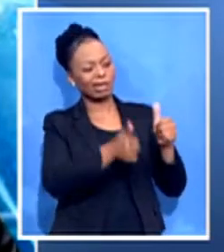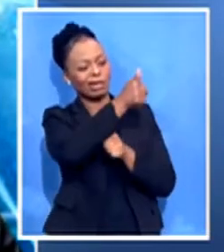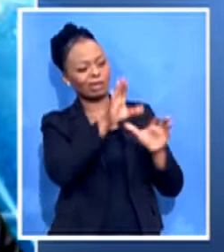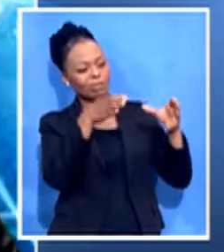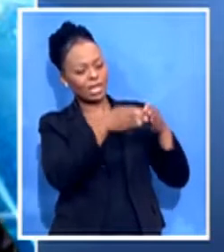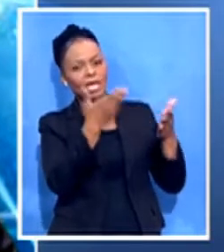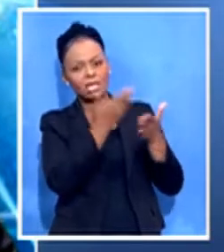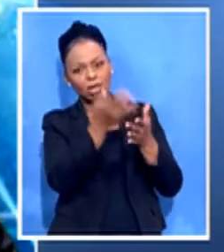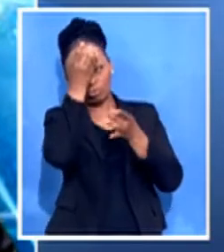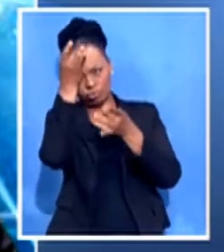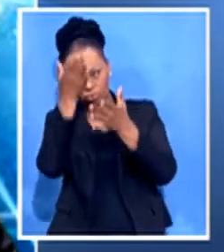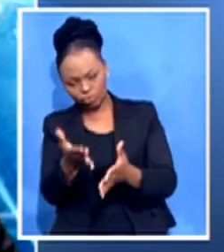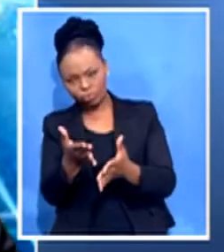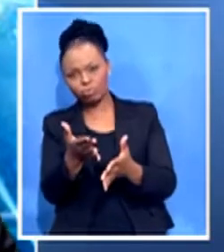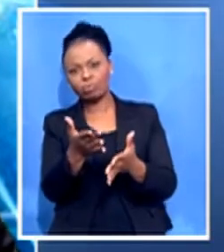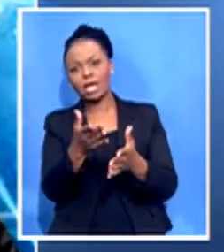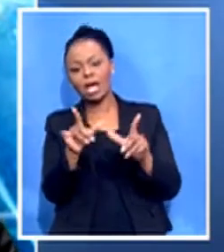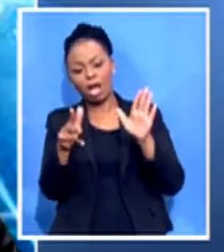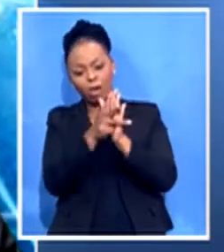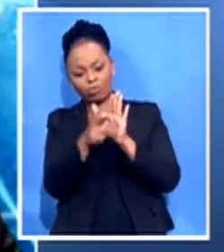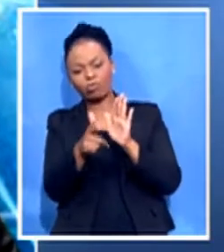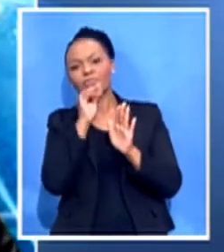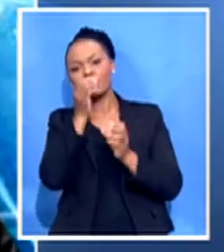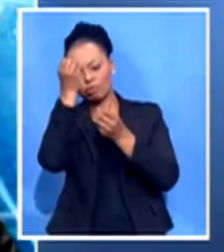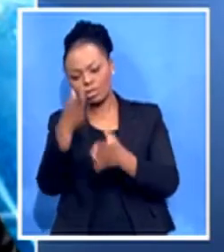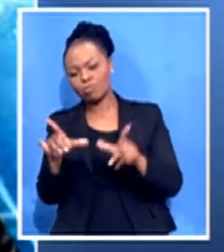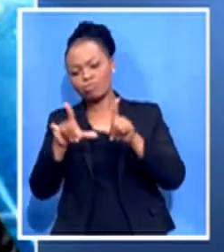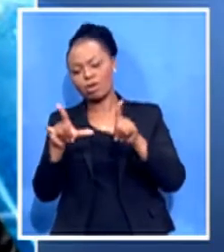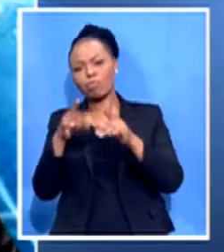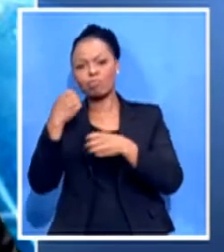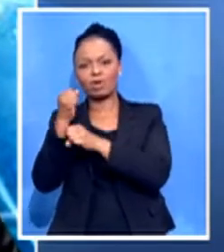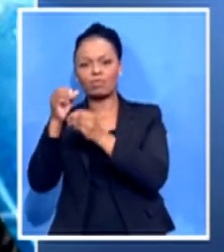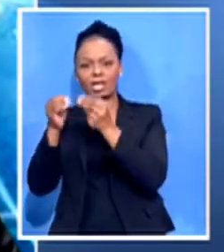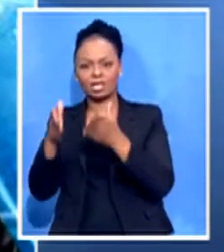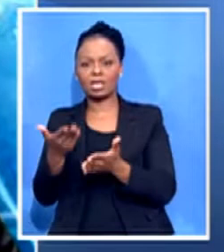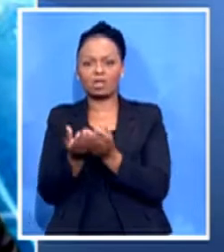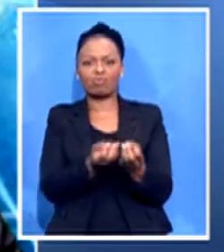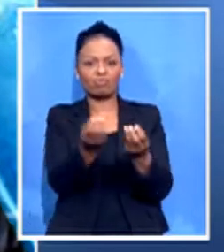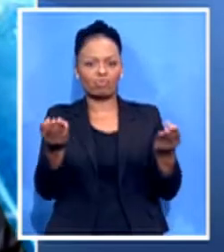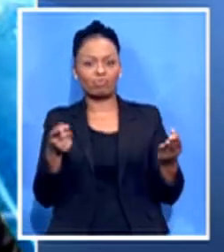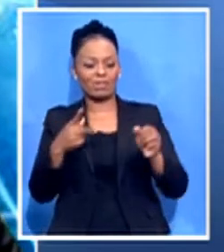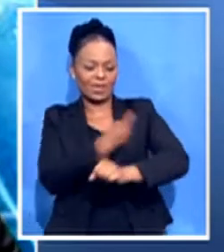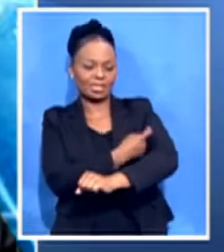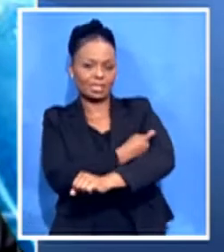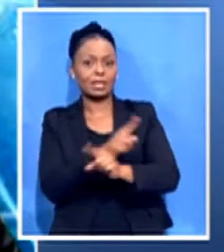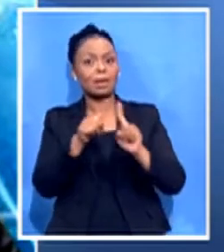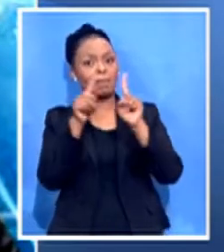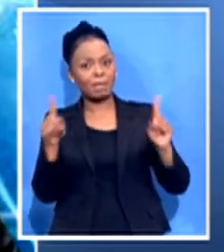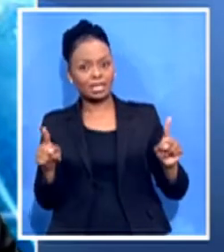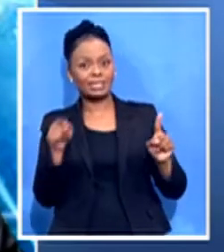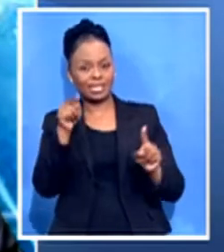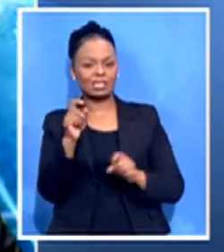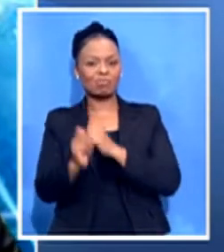the manufacturer to distribute the vaccine. So typically that is the process of licensing